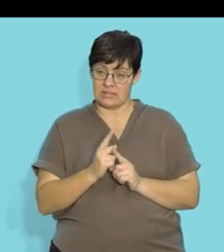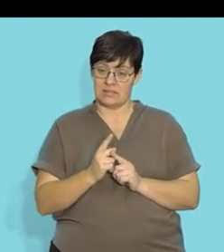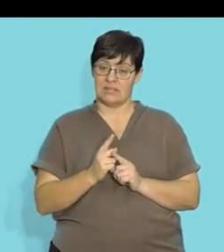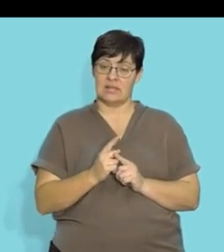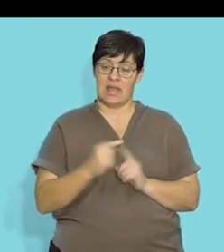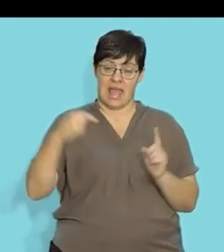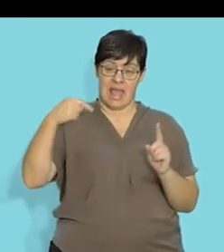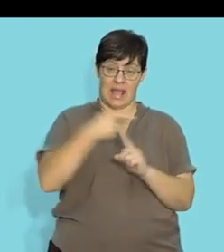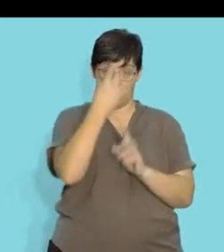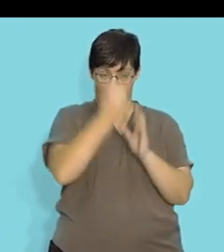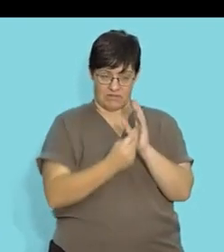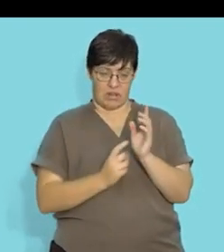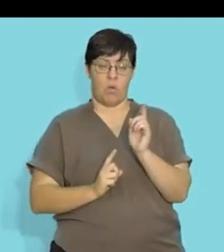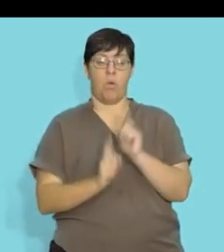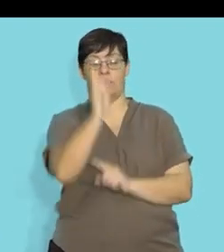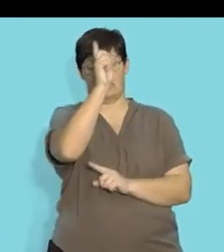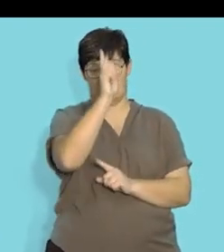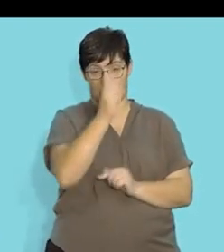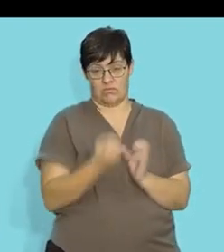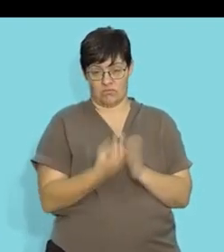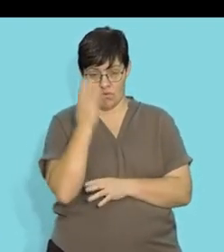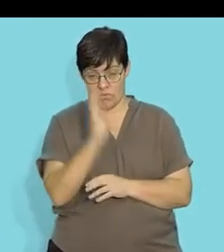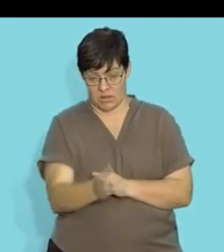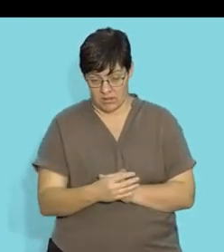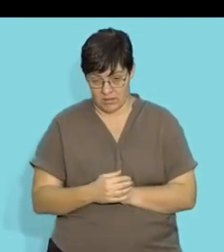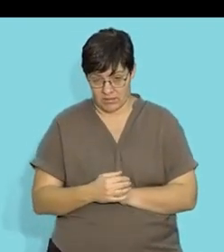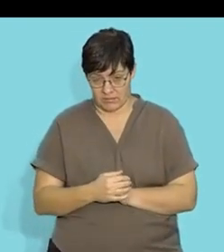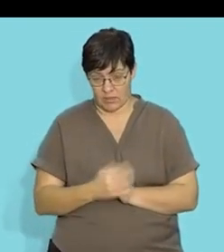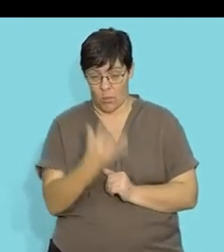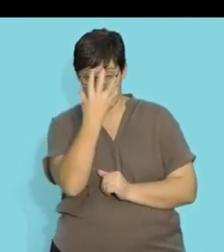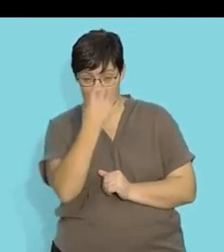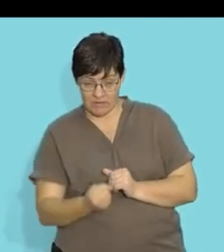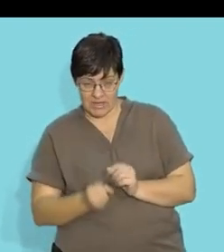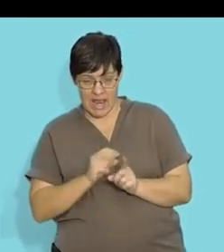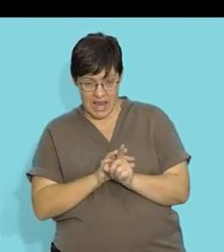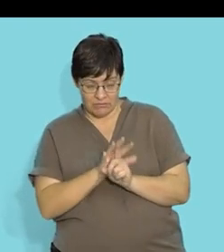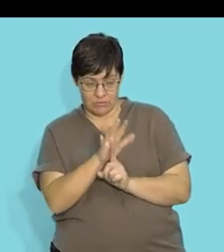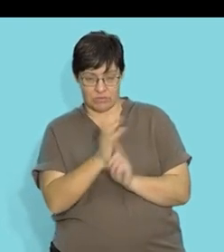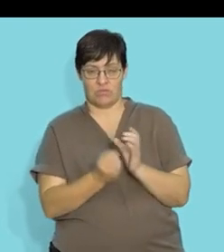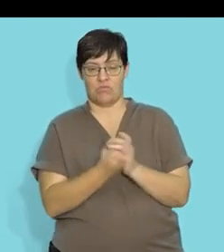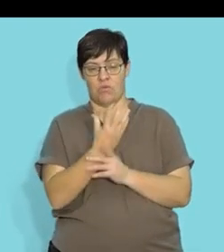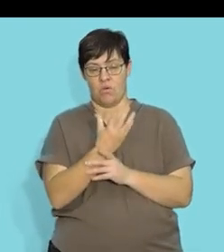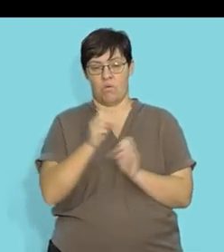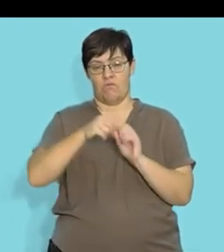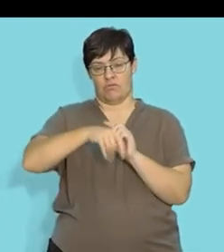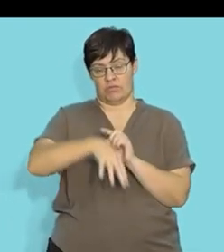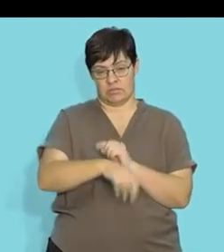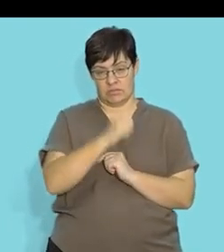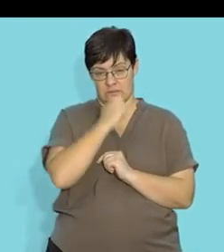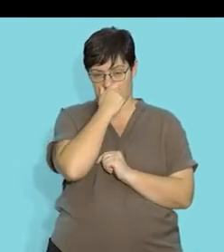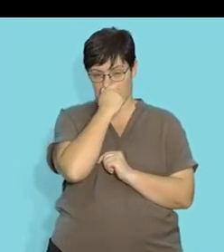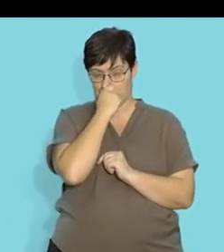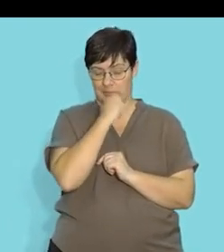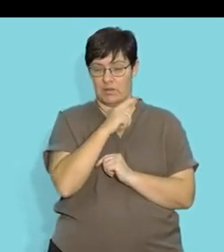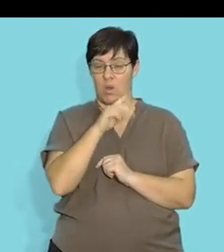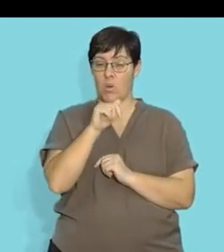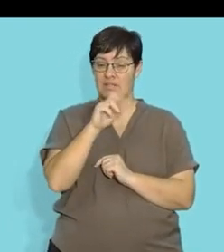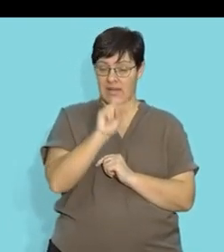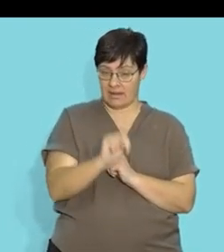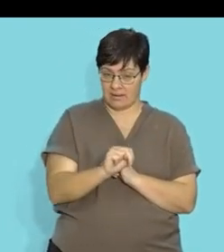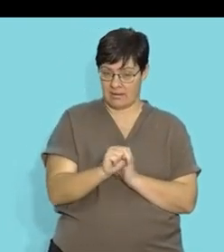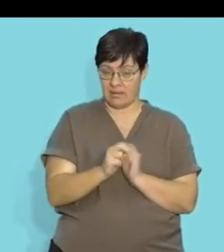grow against gravity. So this is an example of how gravity influences the growth of roots and how